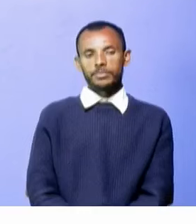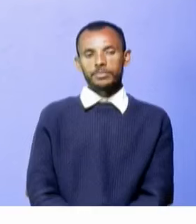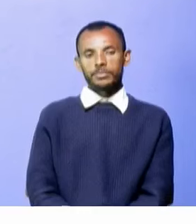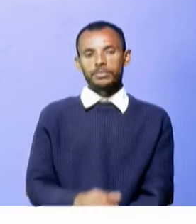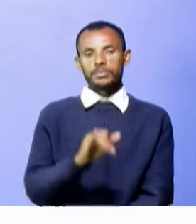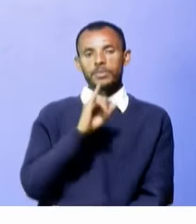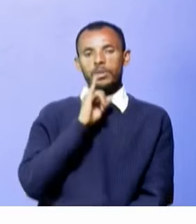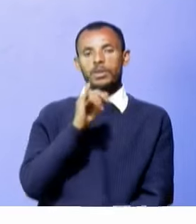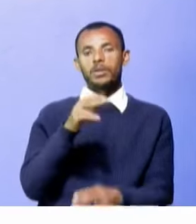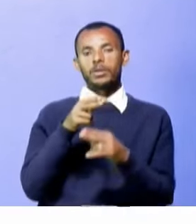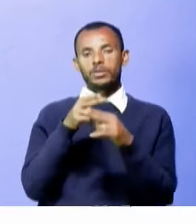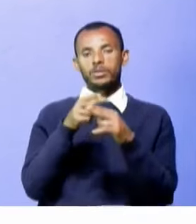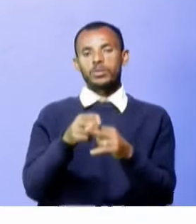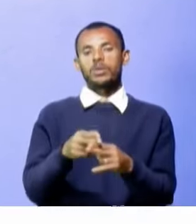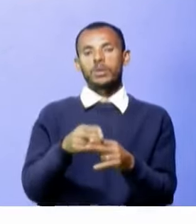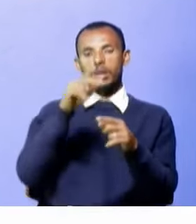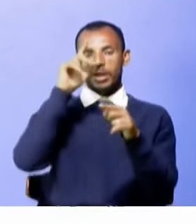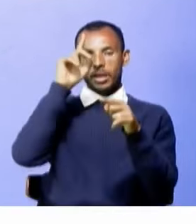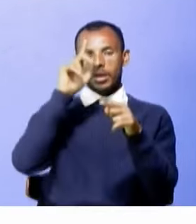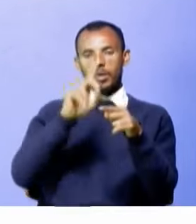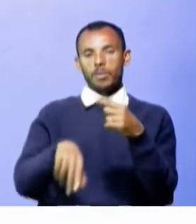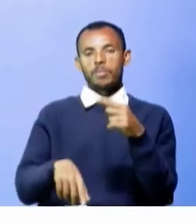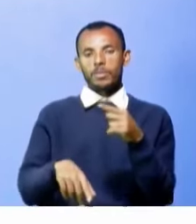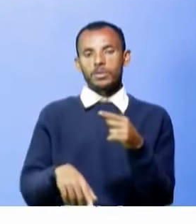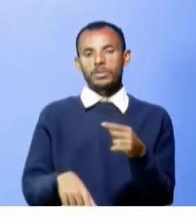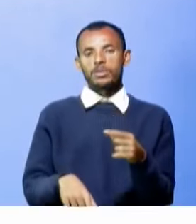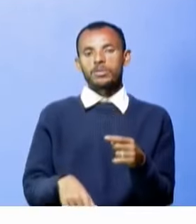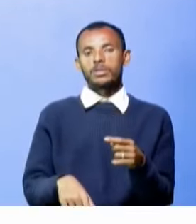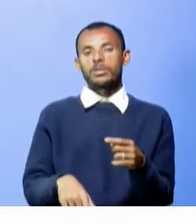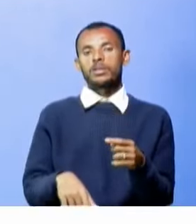is called impossible event.